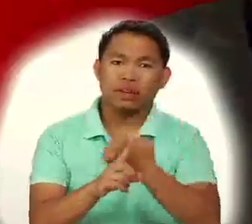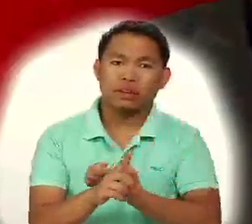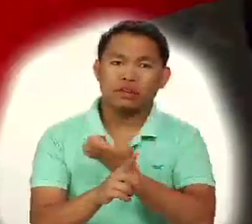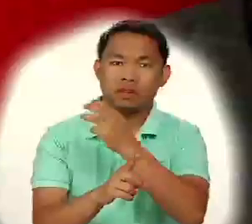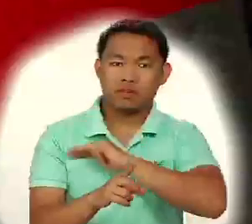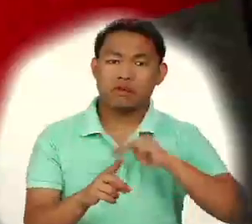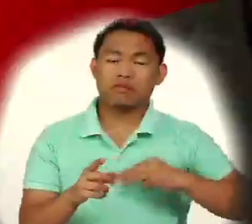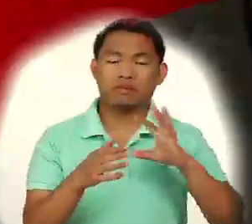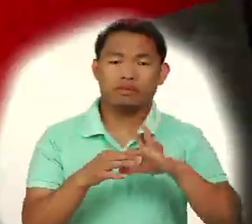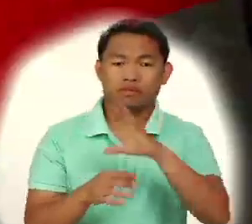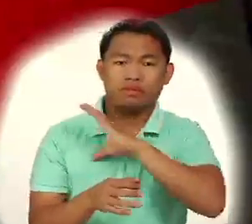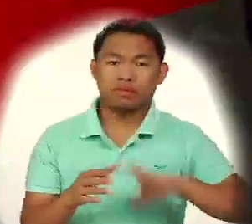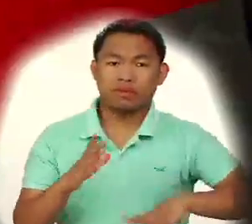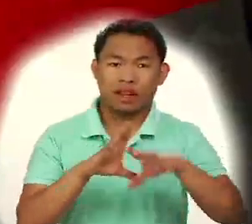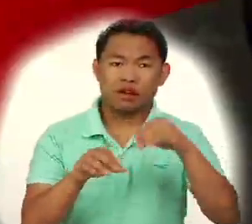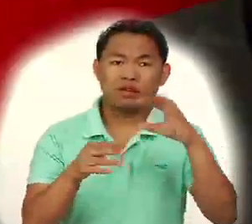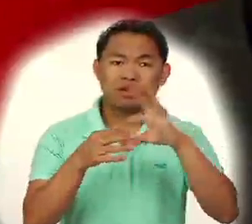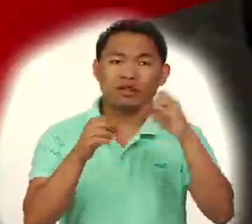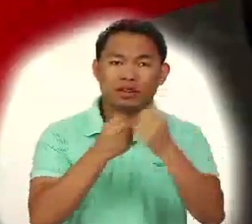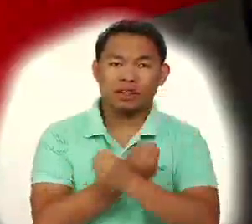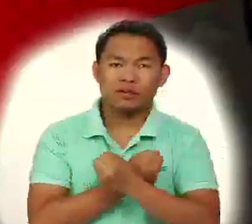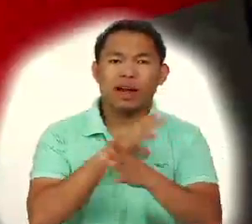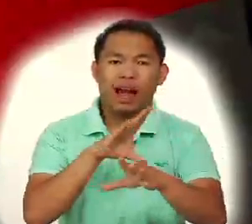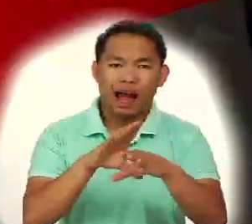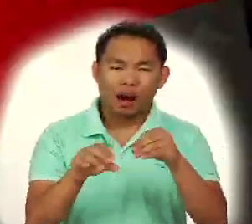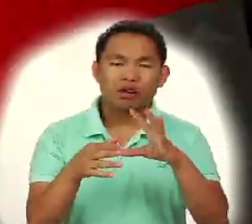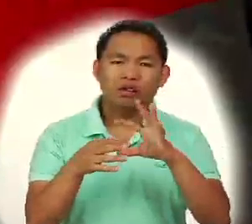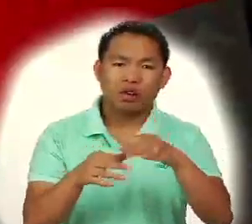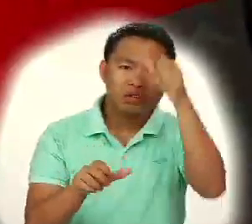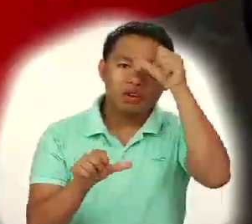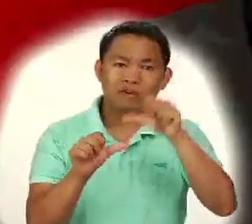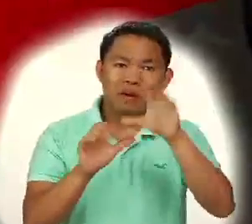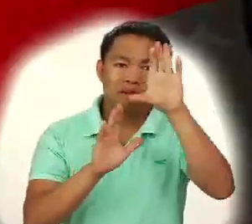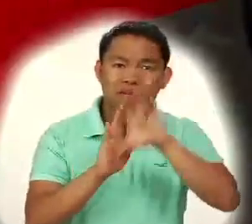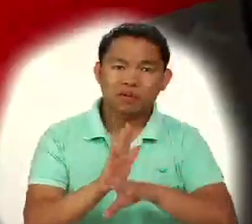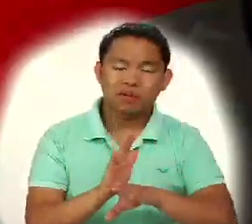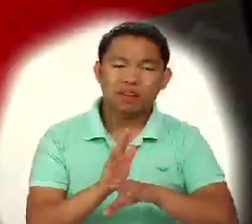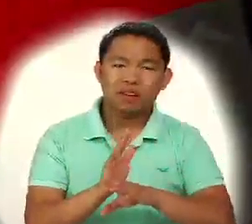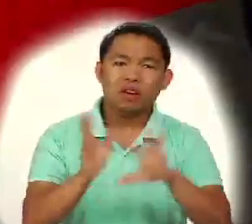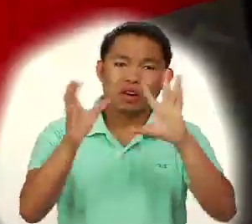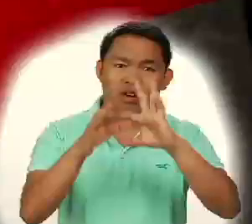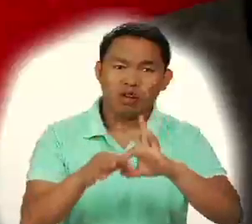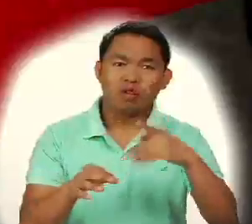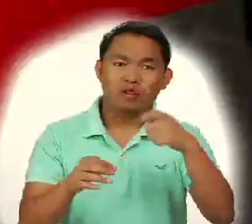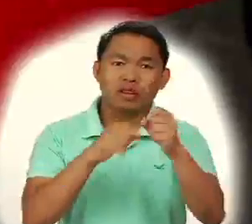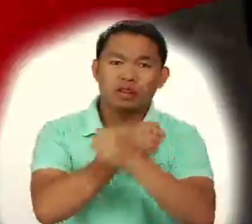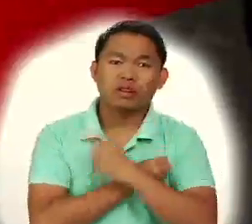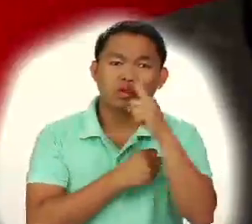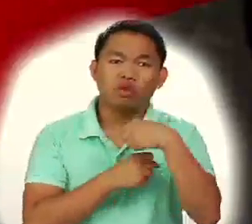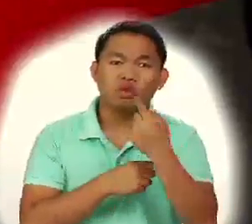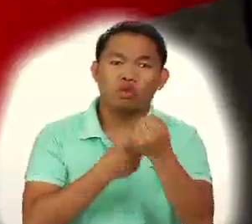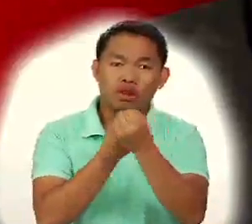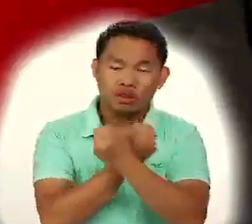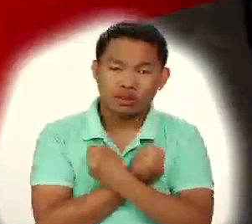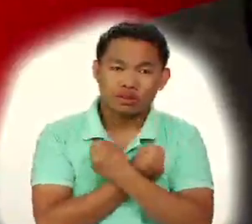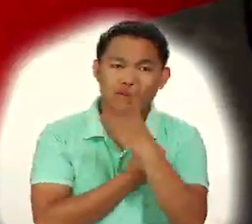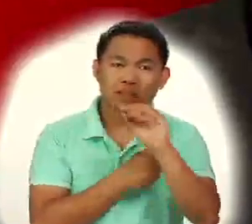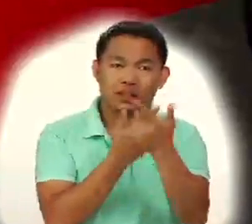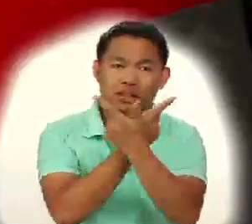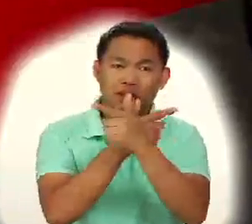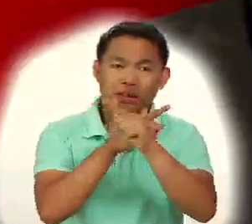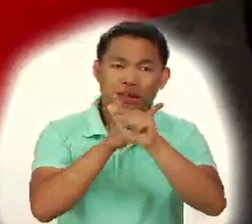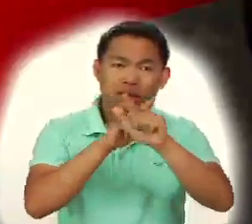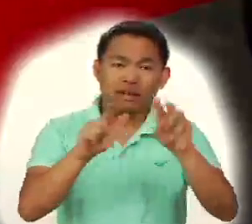crucified member of Christ, out of love, out of a remembrance of the God who loves and liberates